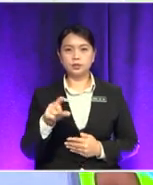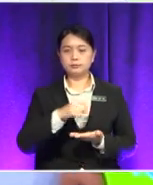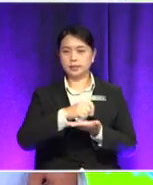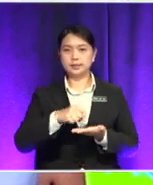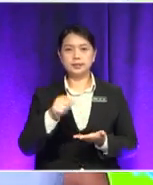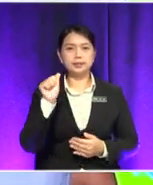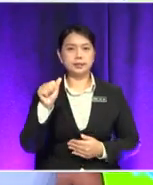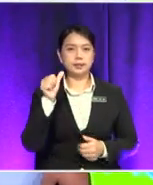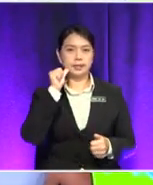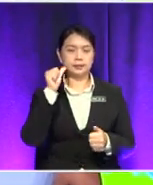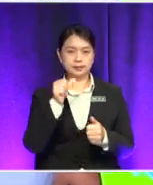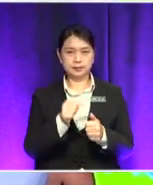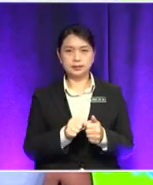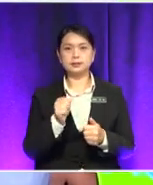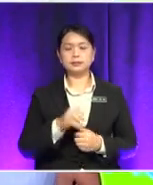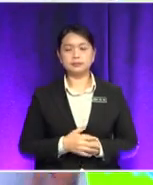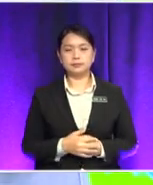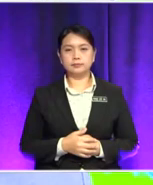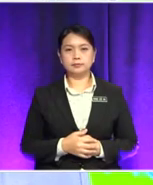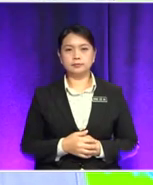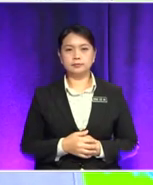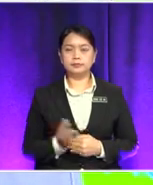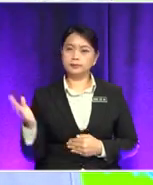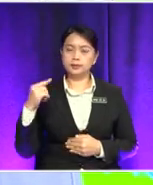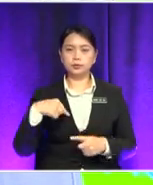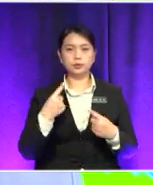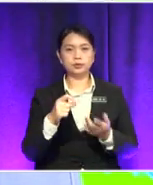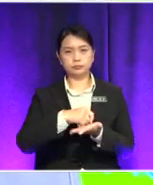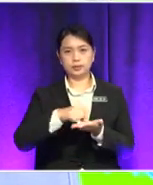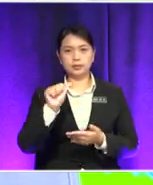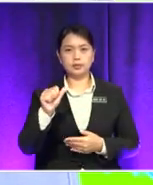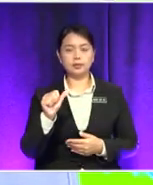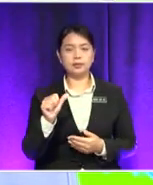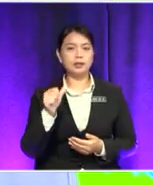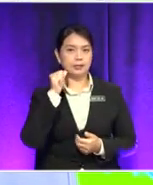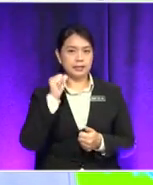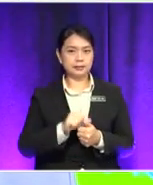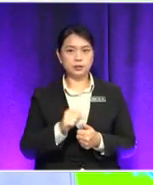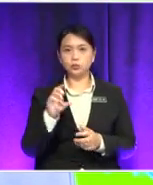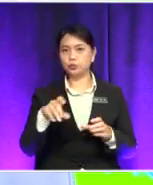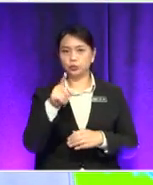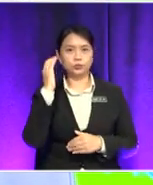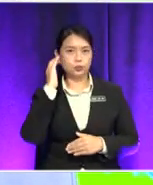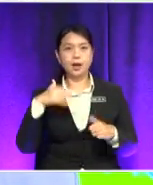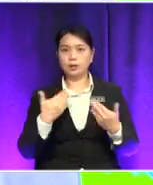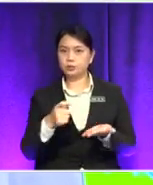Yeah, most probably. Okay, let's go and write a letter. But do you know how to write a letter?